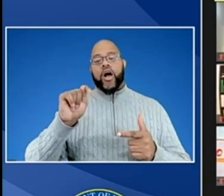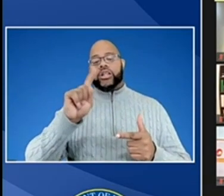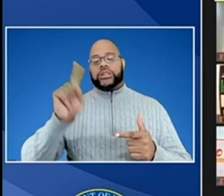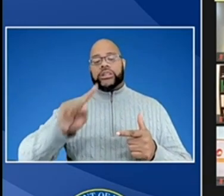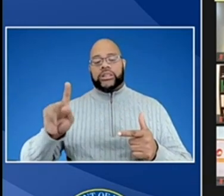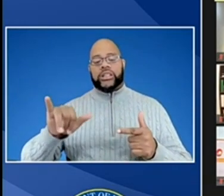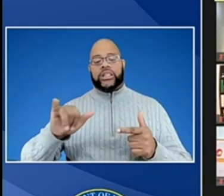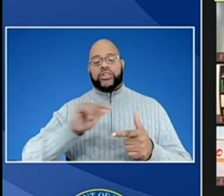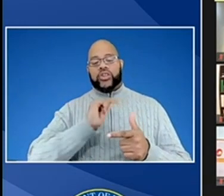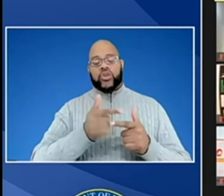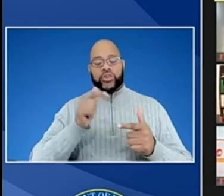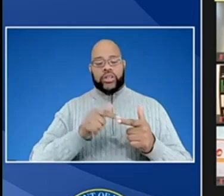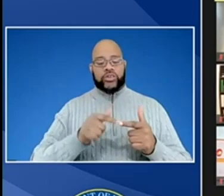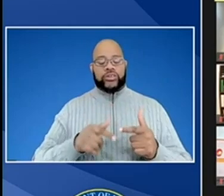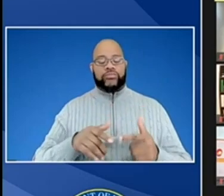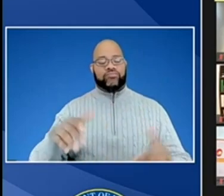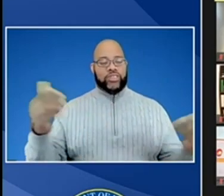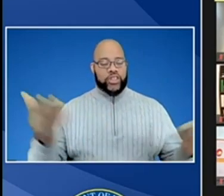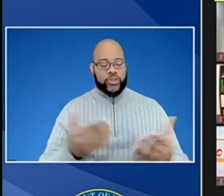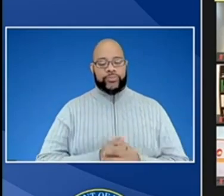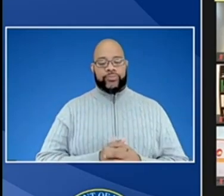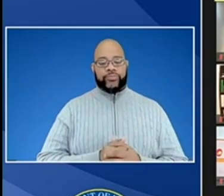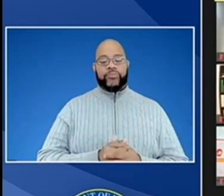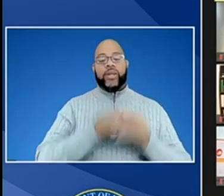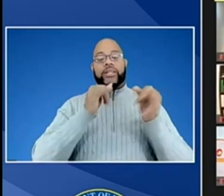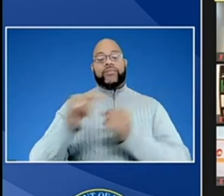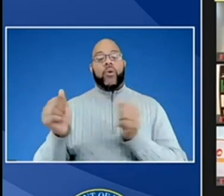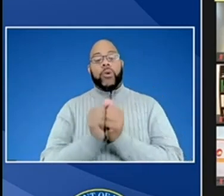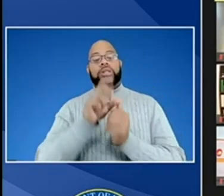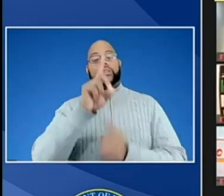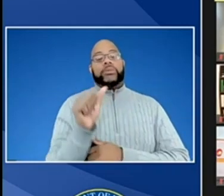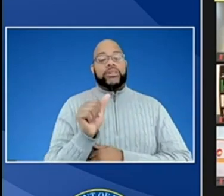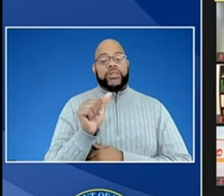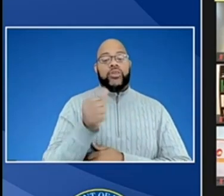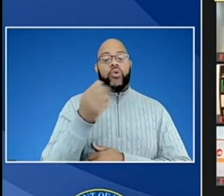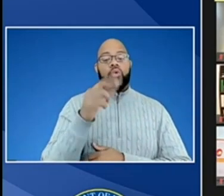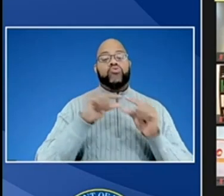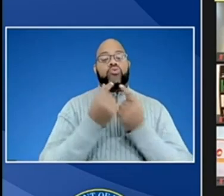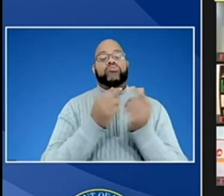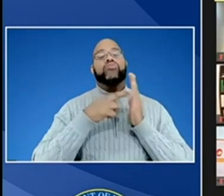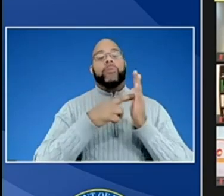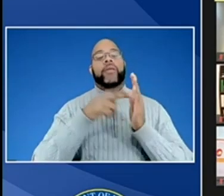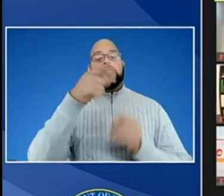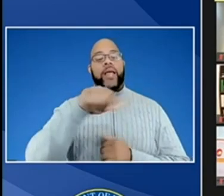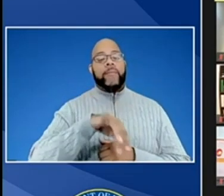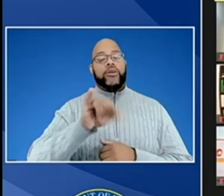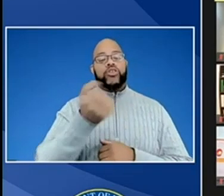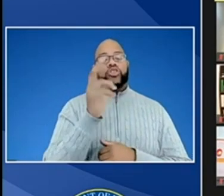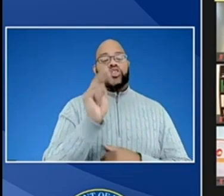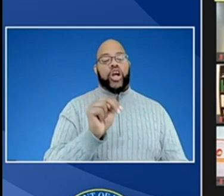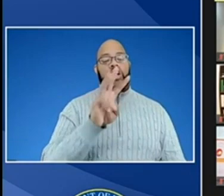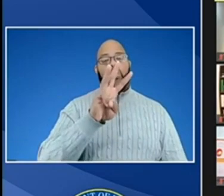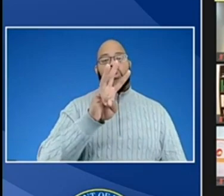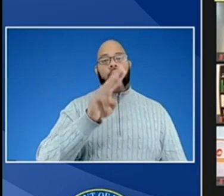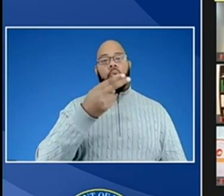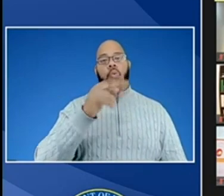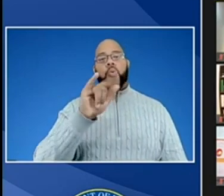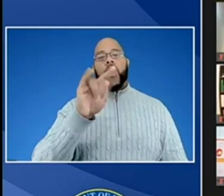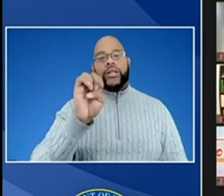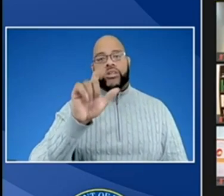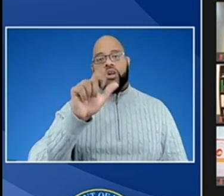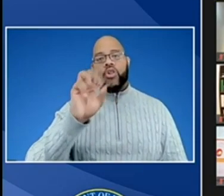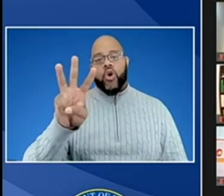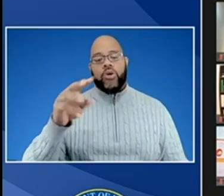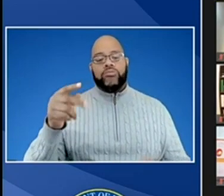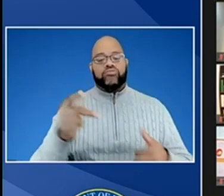Present. Okay. Individuals with disabilities or groups representing them, John Whitelaw is primary.